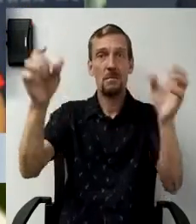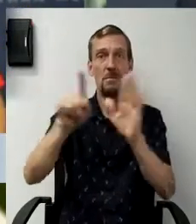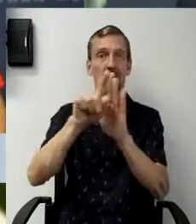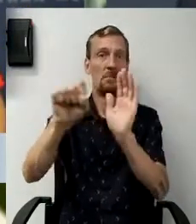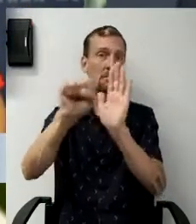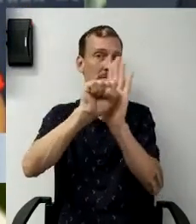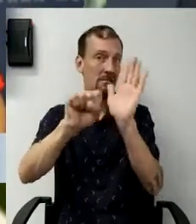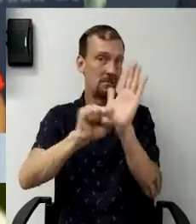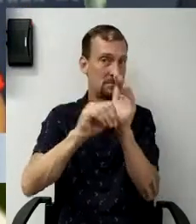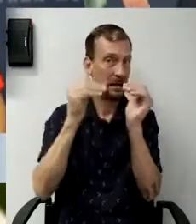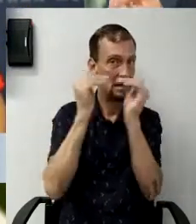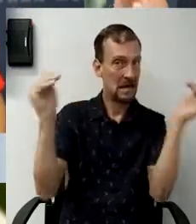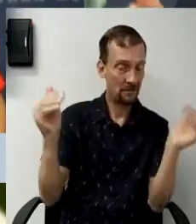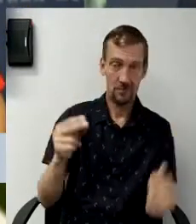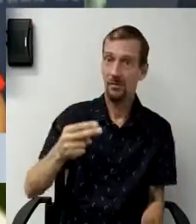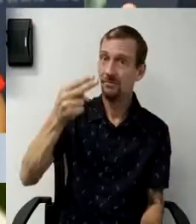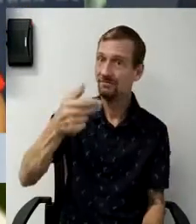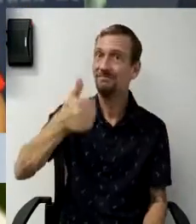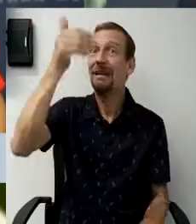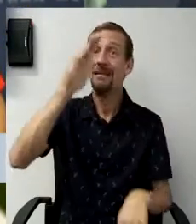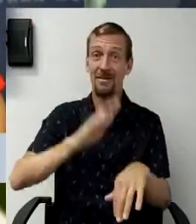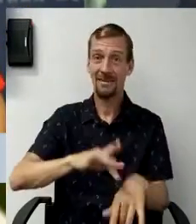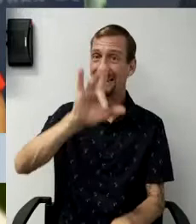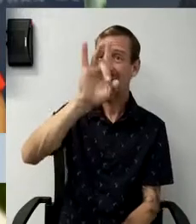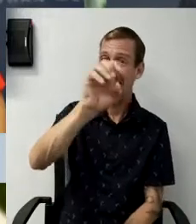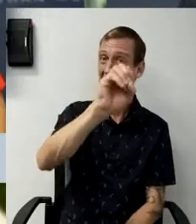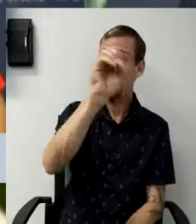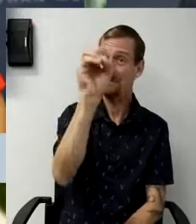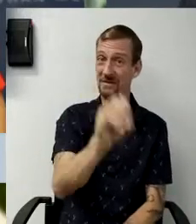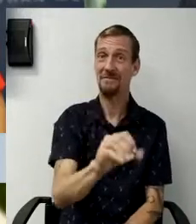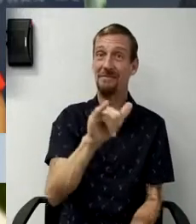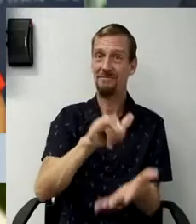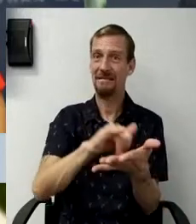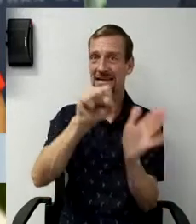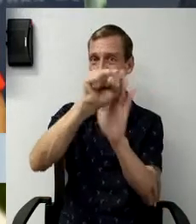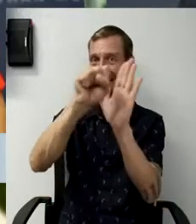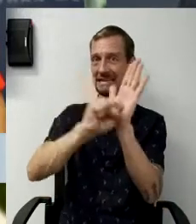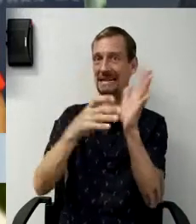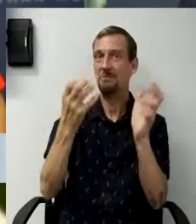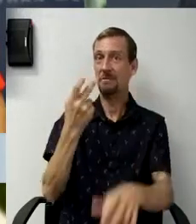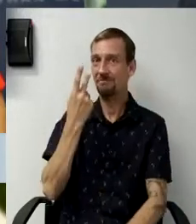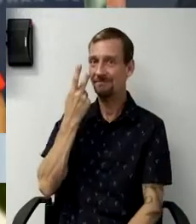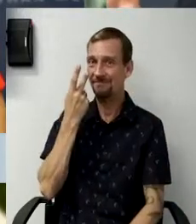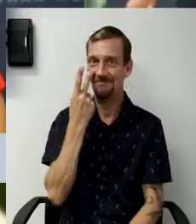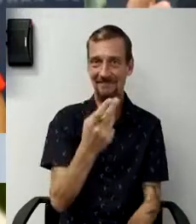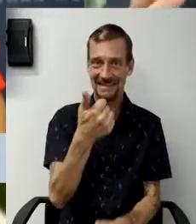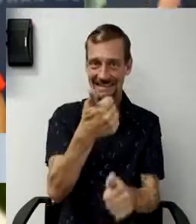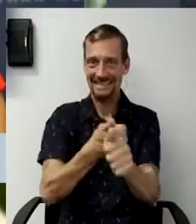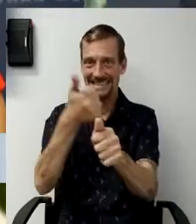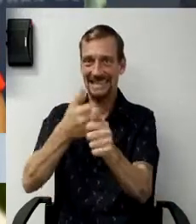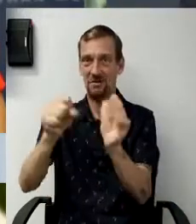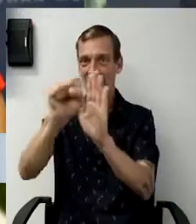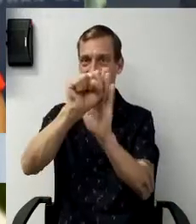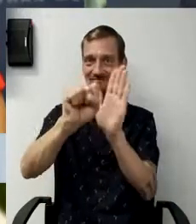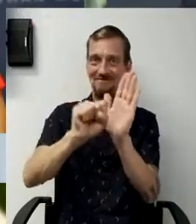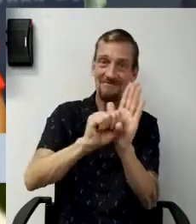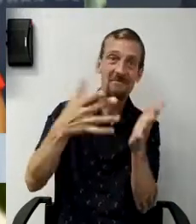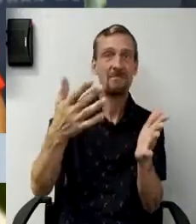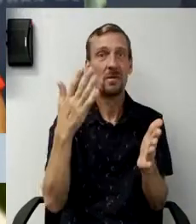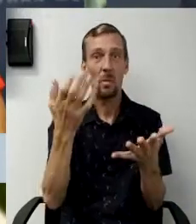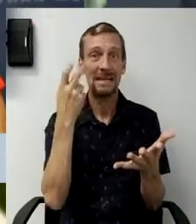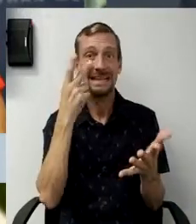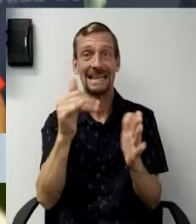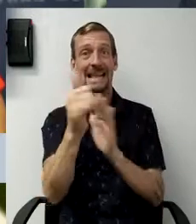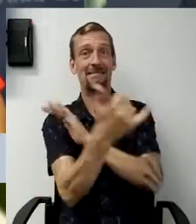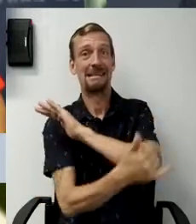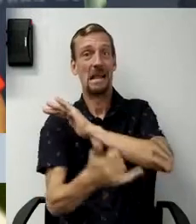is, certainly much higher than that 8% threshold that the state wants to see counties stay below before they're willing